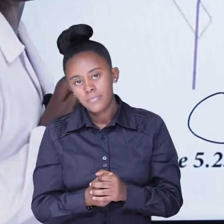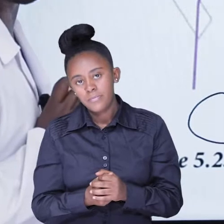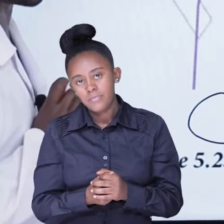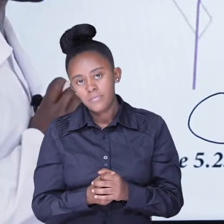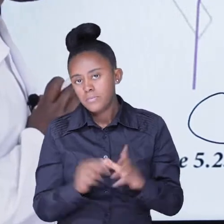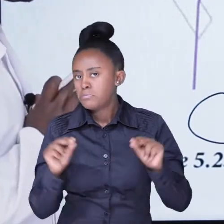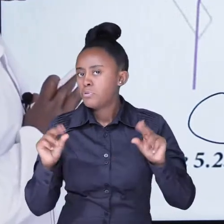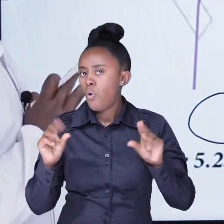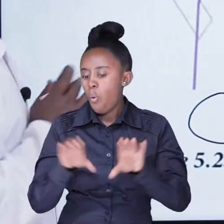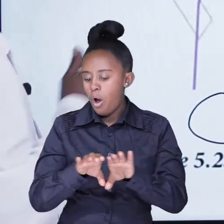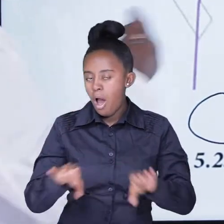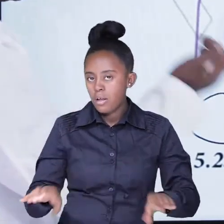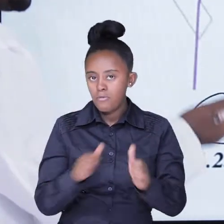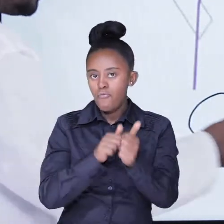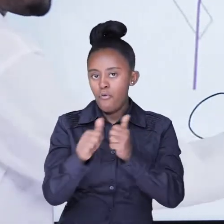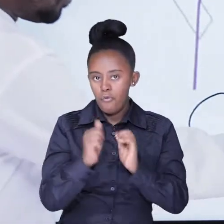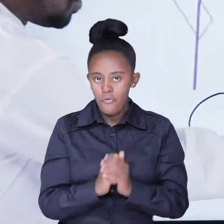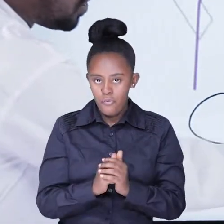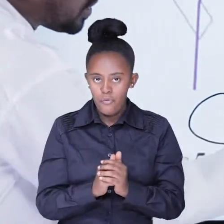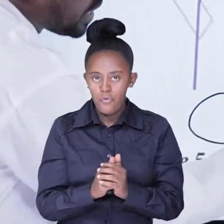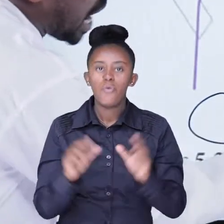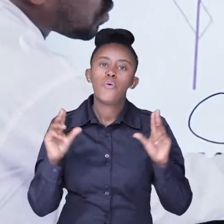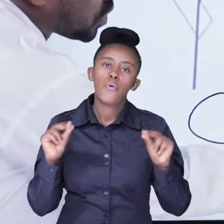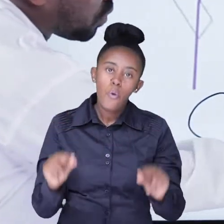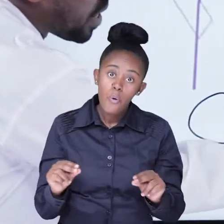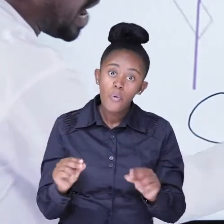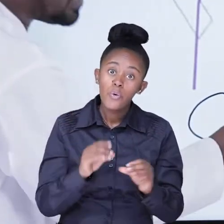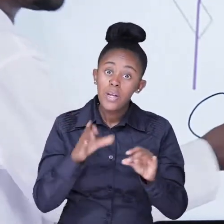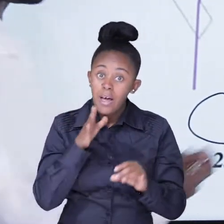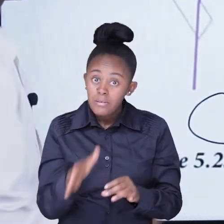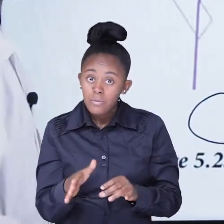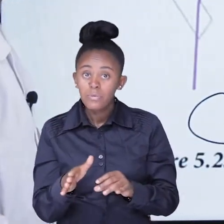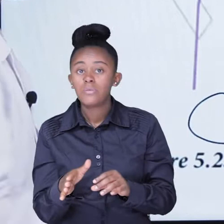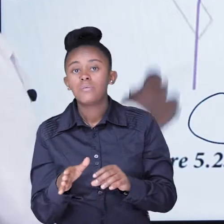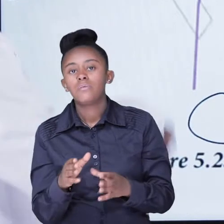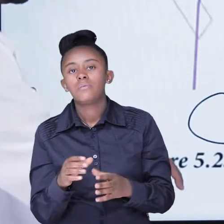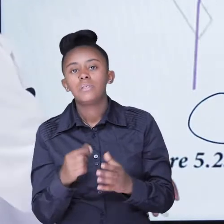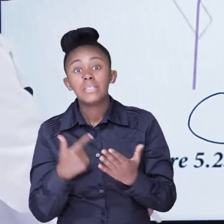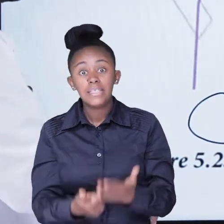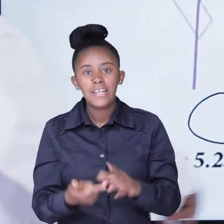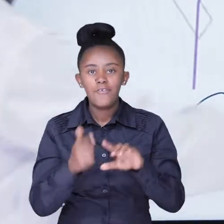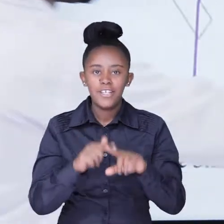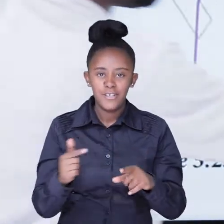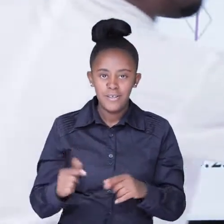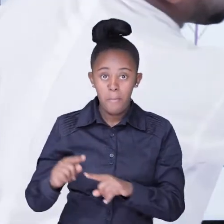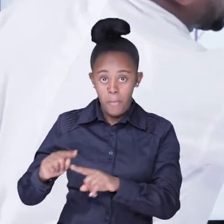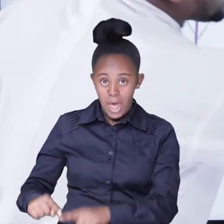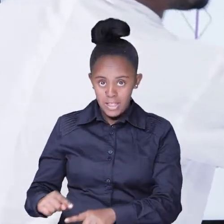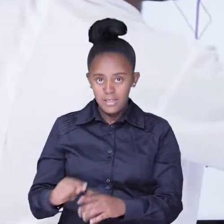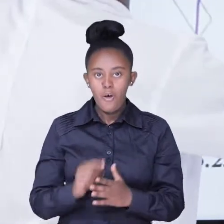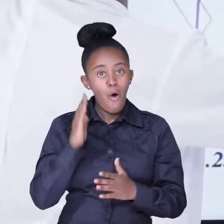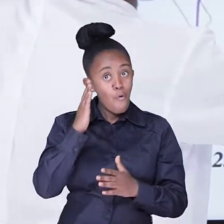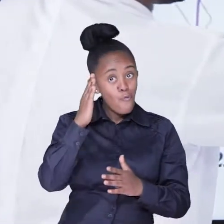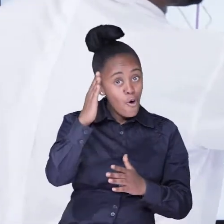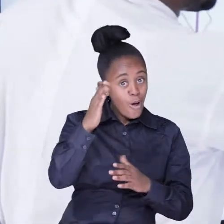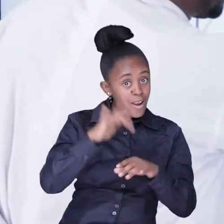current flow we say. So no does not conduct in this reverse bias. In case of forward,